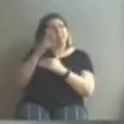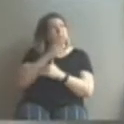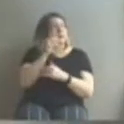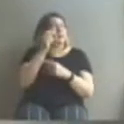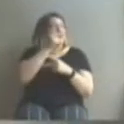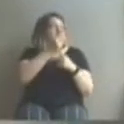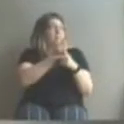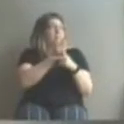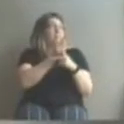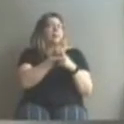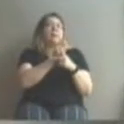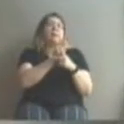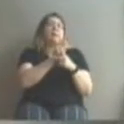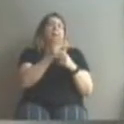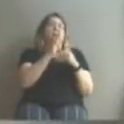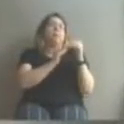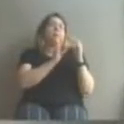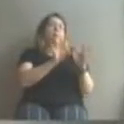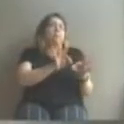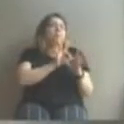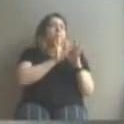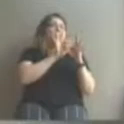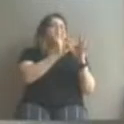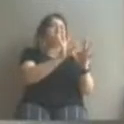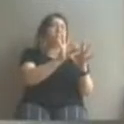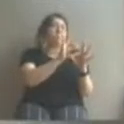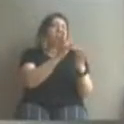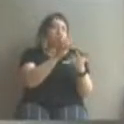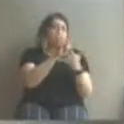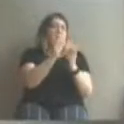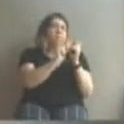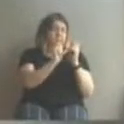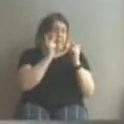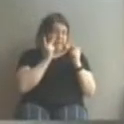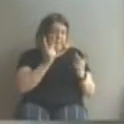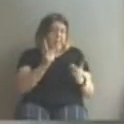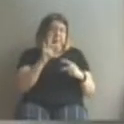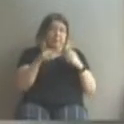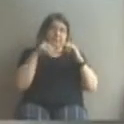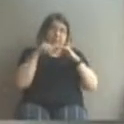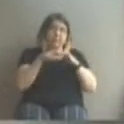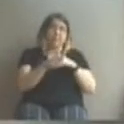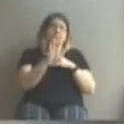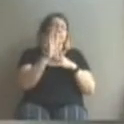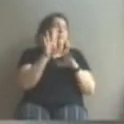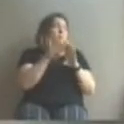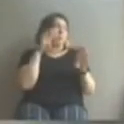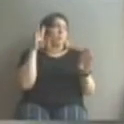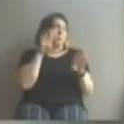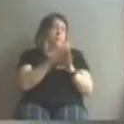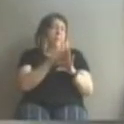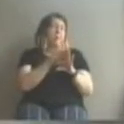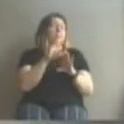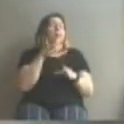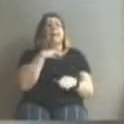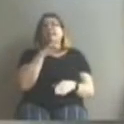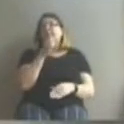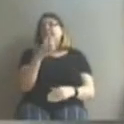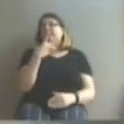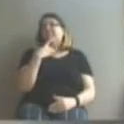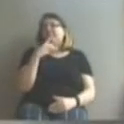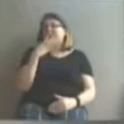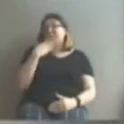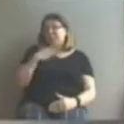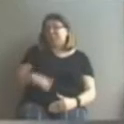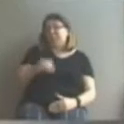the building immaculate, because that was the message that they wanted people to see when they walked in the door. So I'm not saying that this is